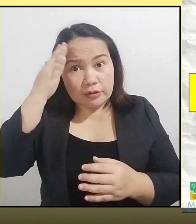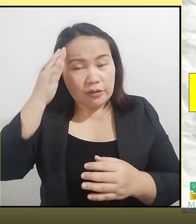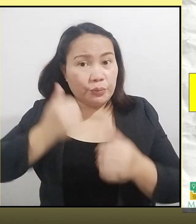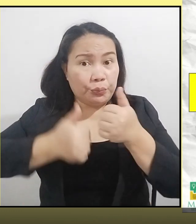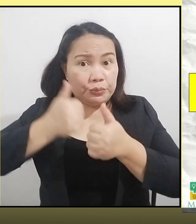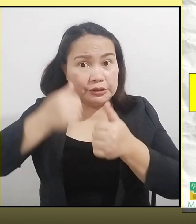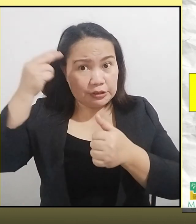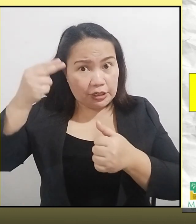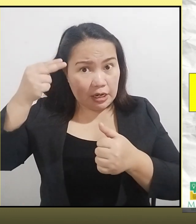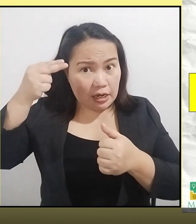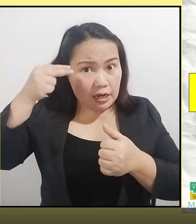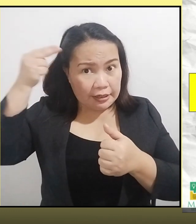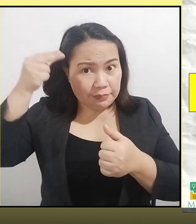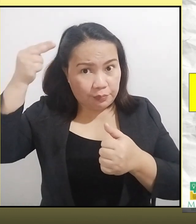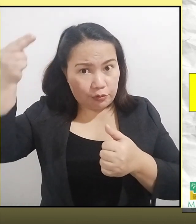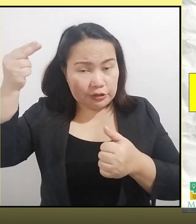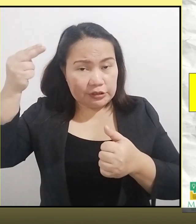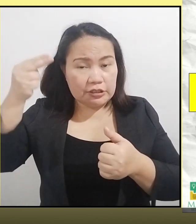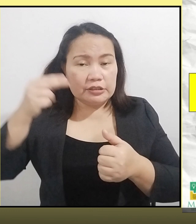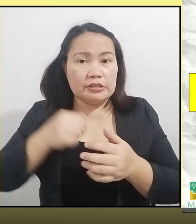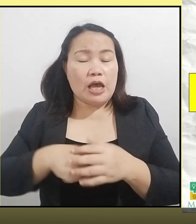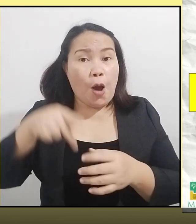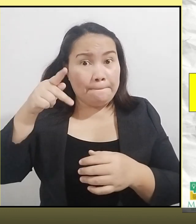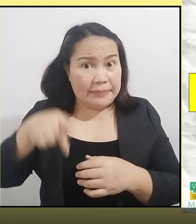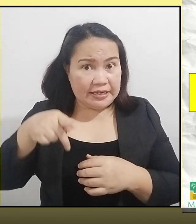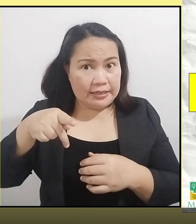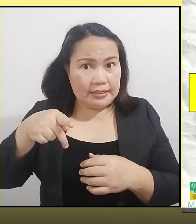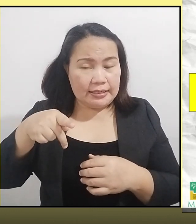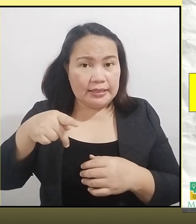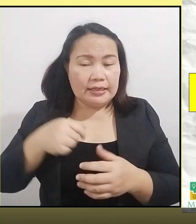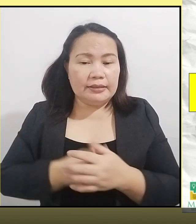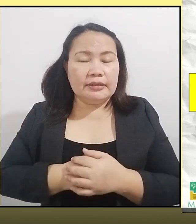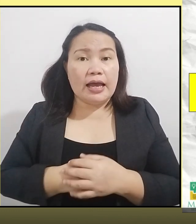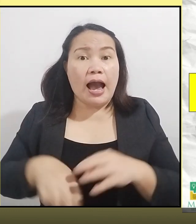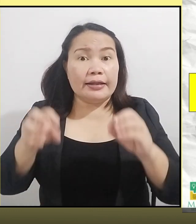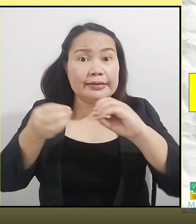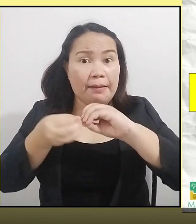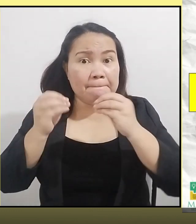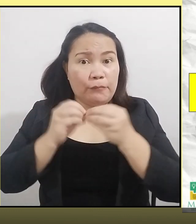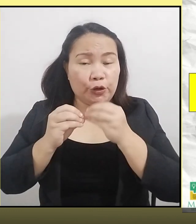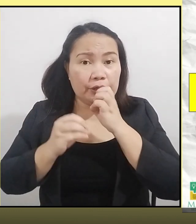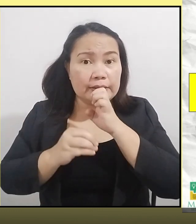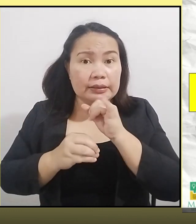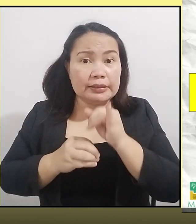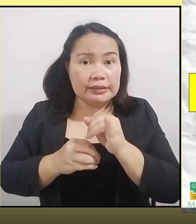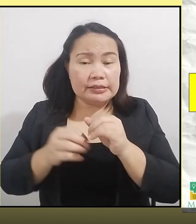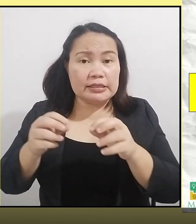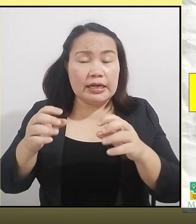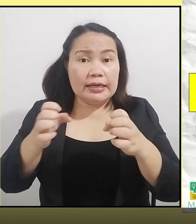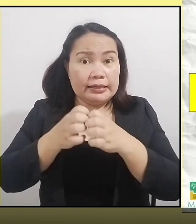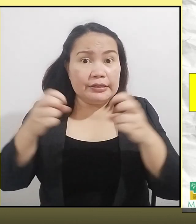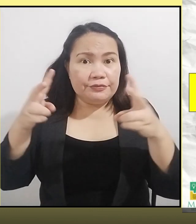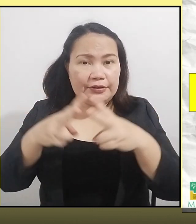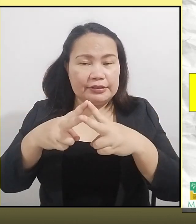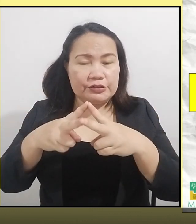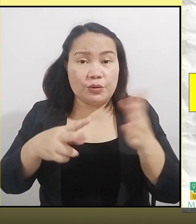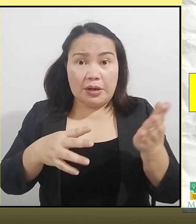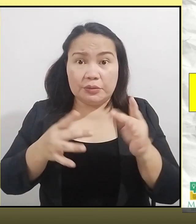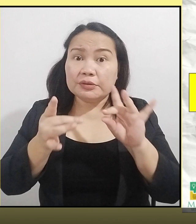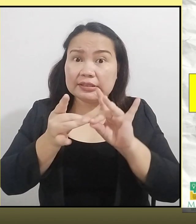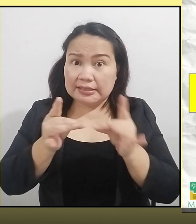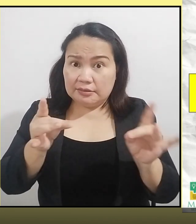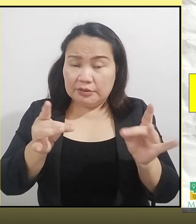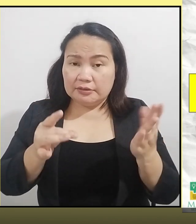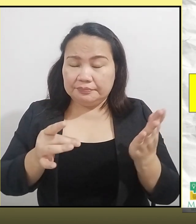ating hypothesis. Ang ating hypothesis or yung value ng letter P natin ay a number is even. Ang magiging